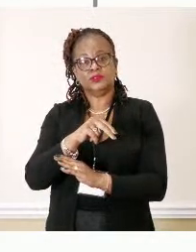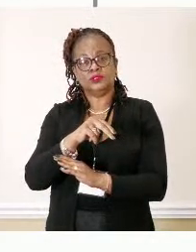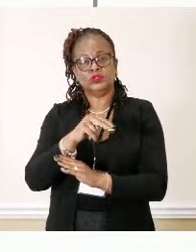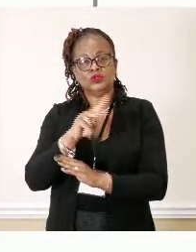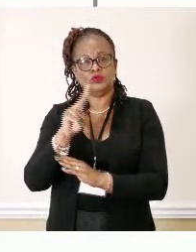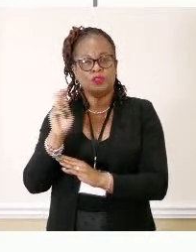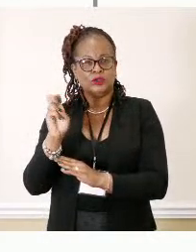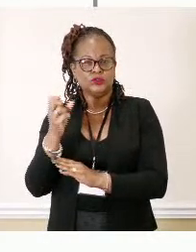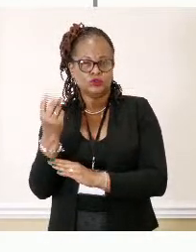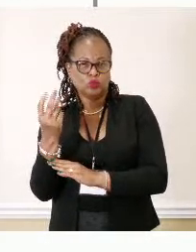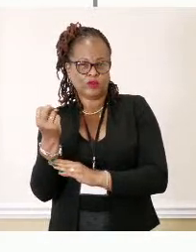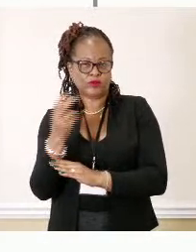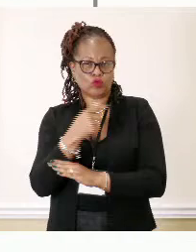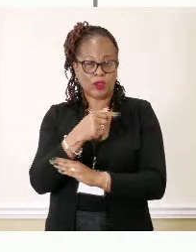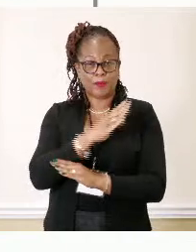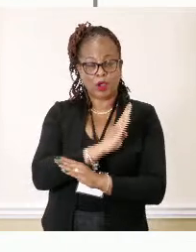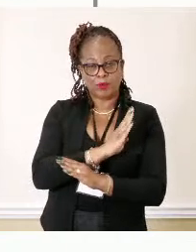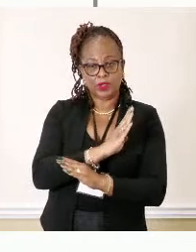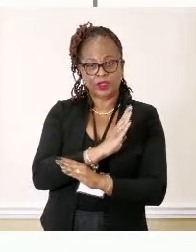3,512 on Grand Bahama,